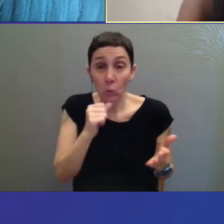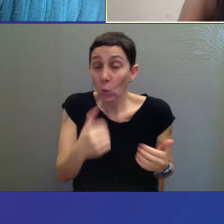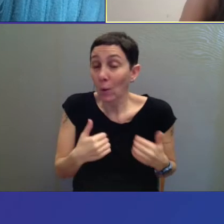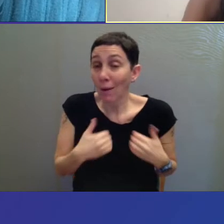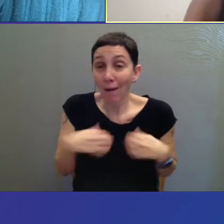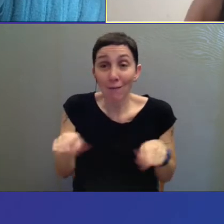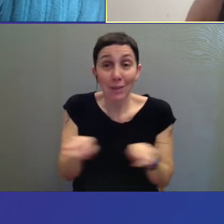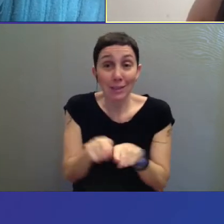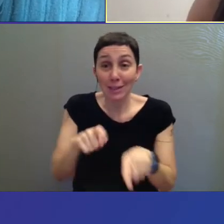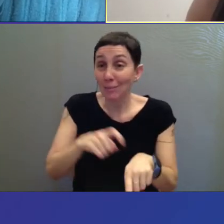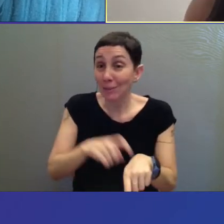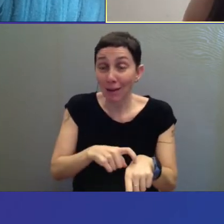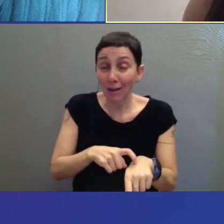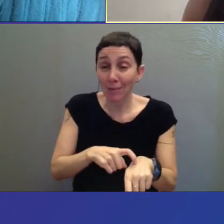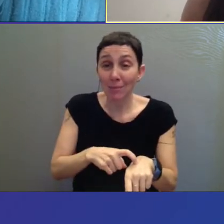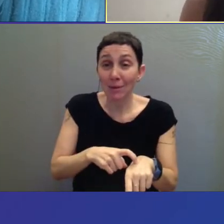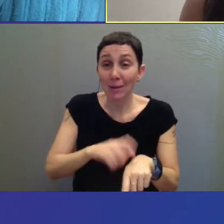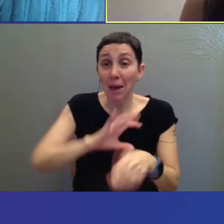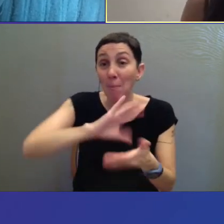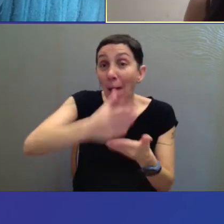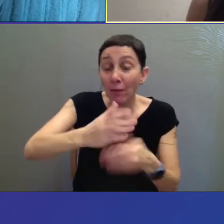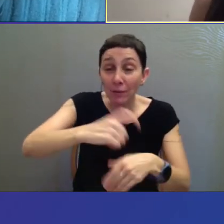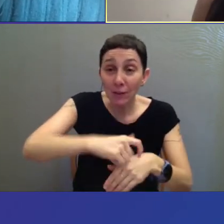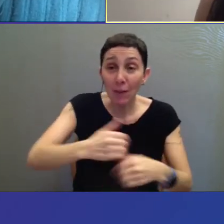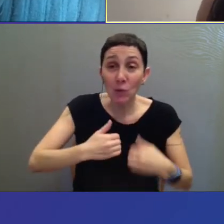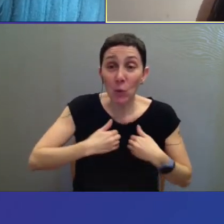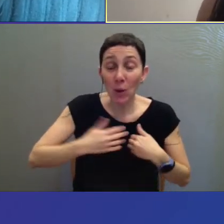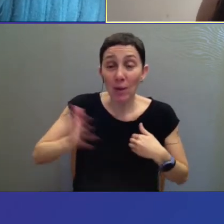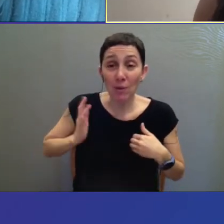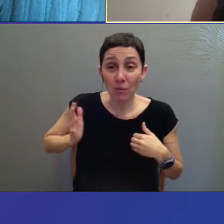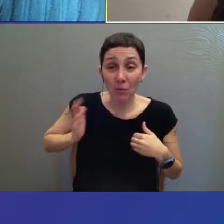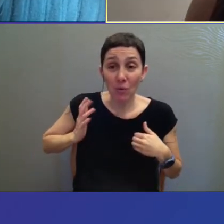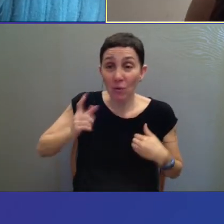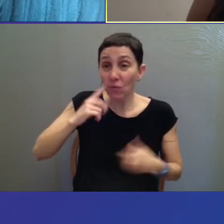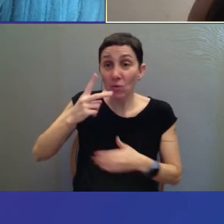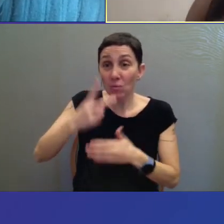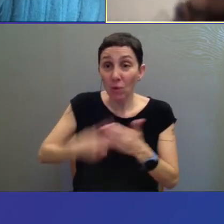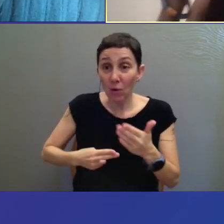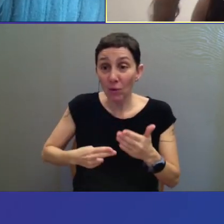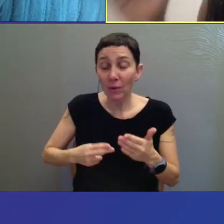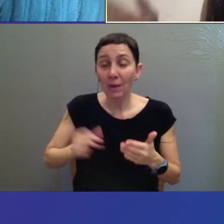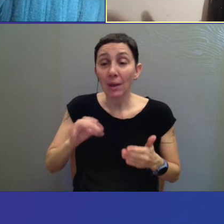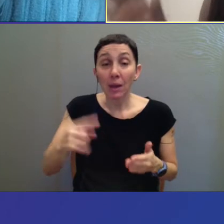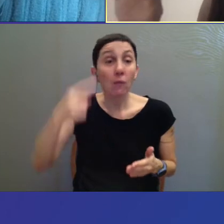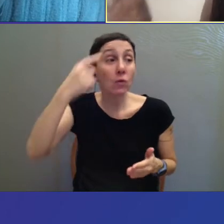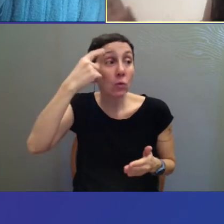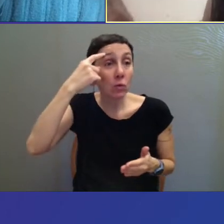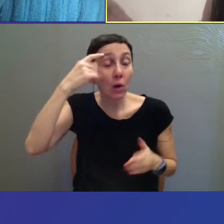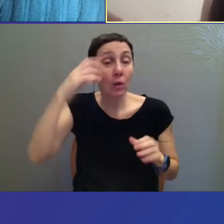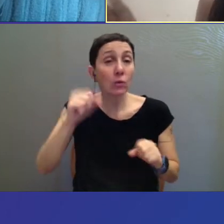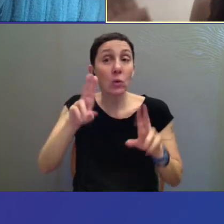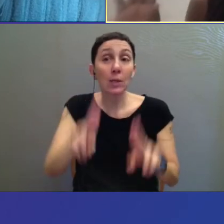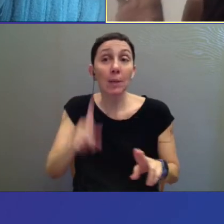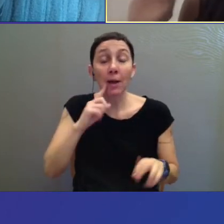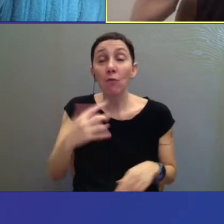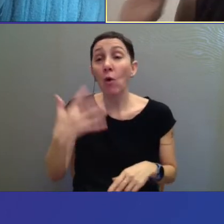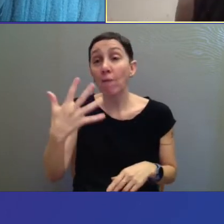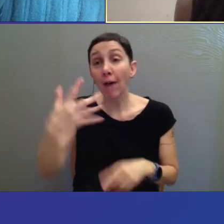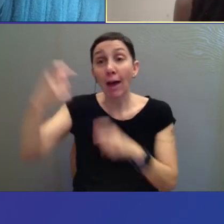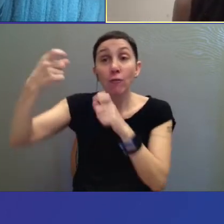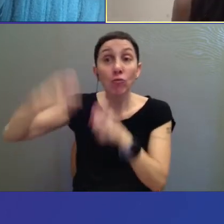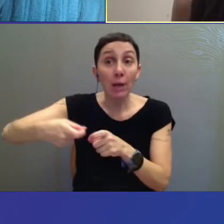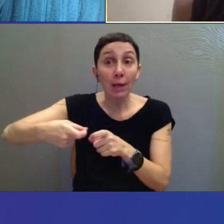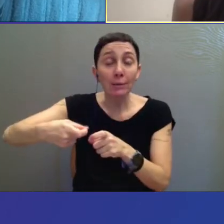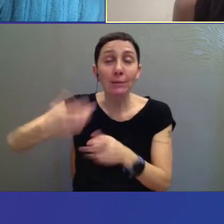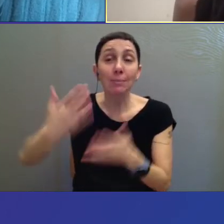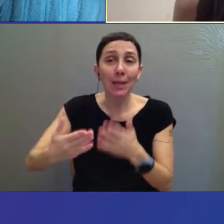had before to do anything. Just know that if you do, if you thought that you could apply for 5 grants, you can do